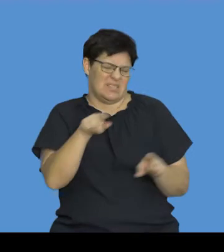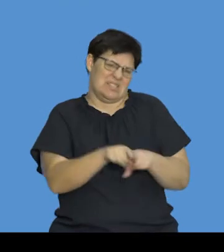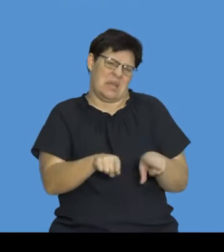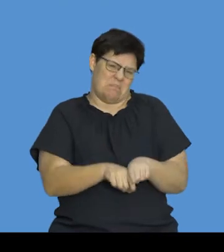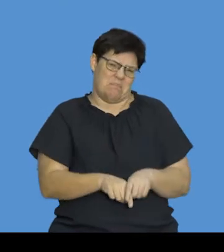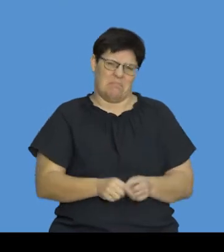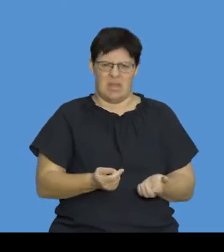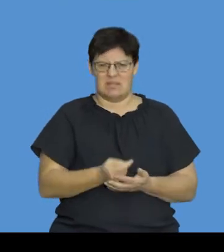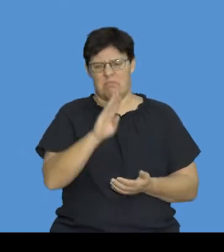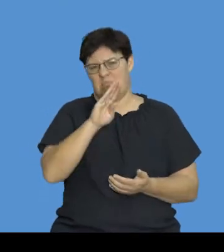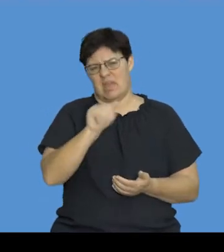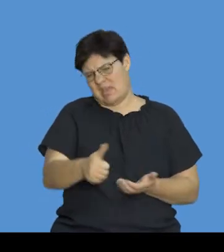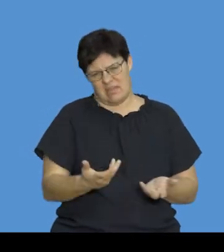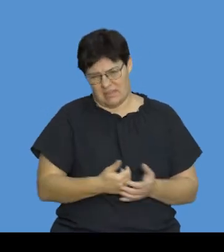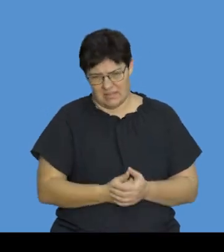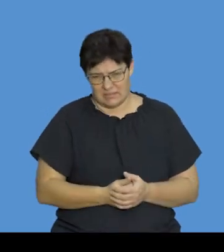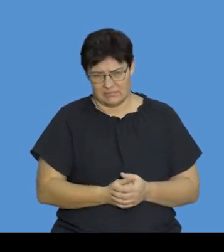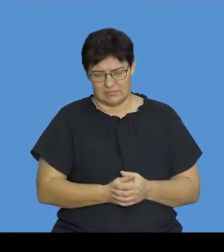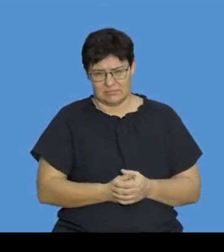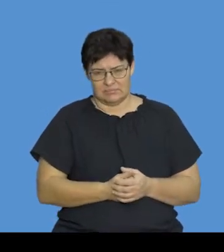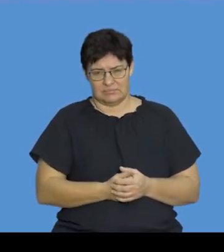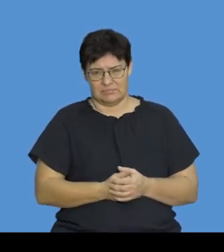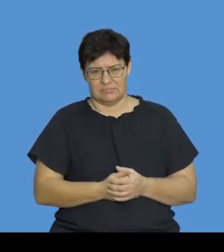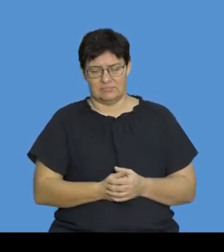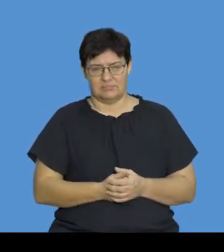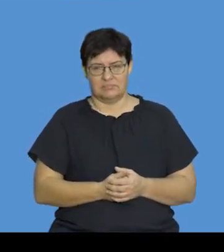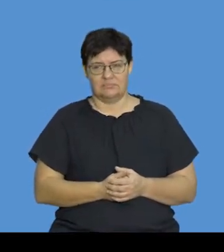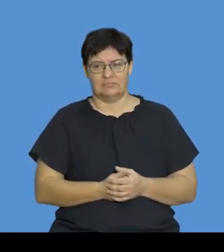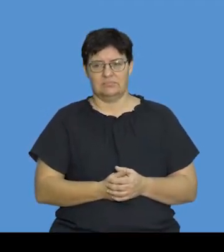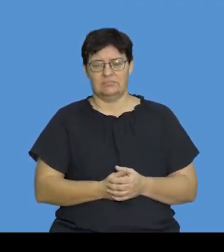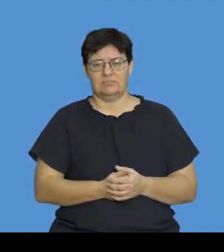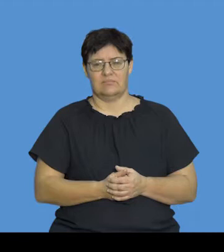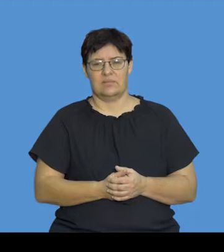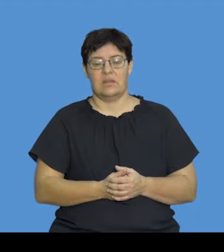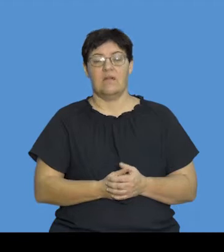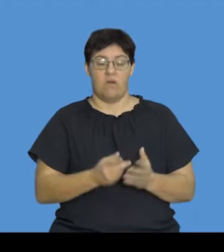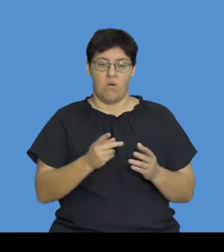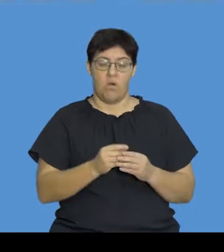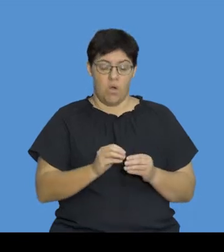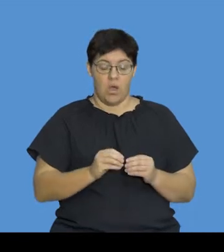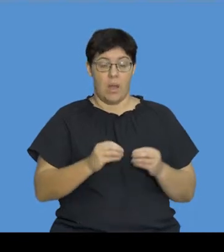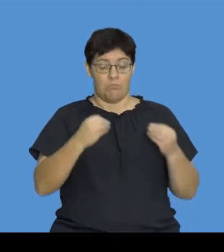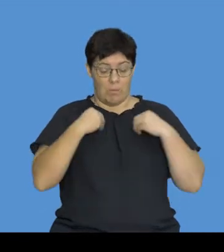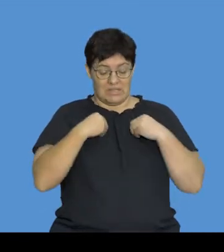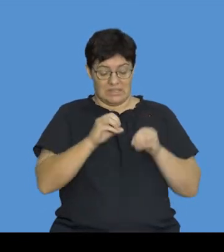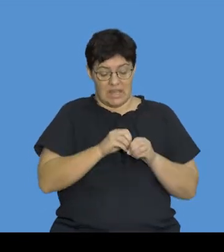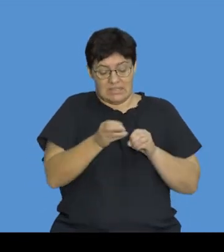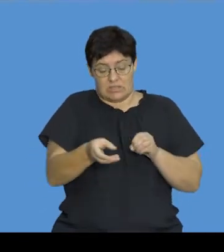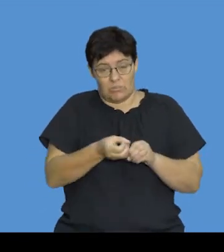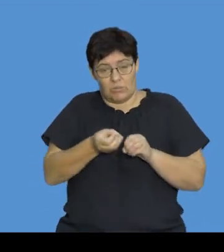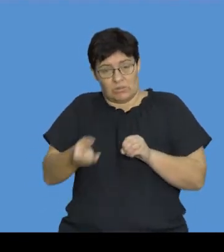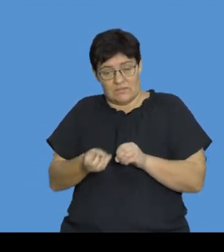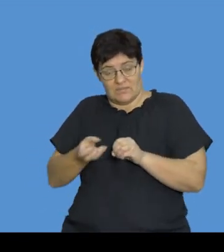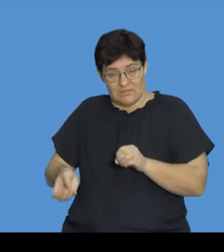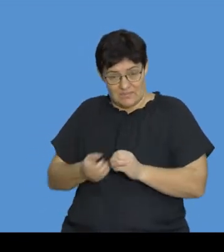the first side, or rather the left-hand side of this. Now, with the distributive property, this has to